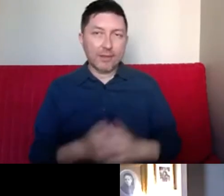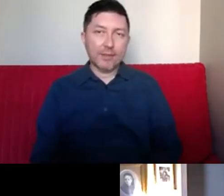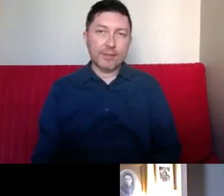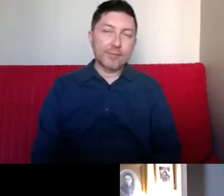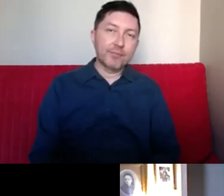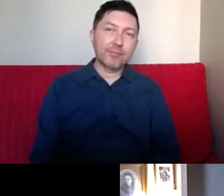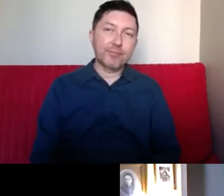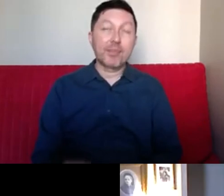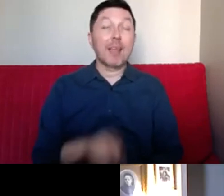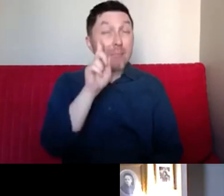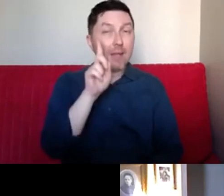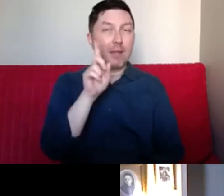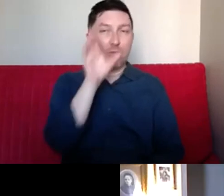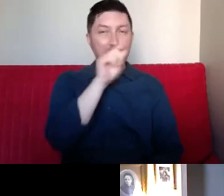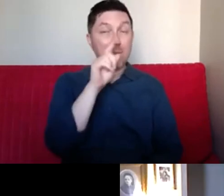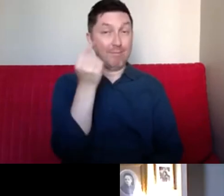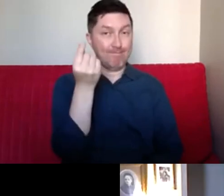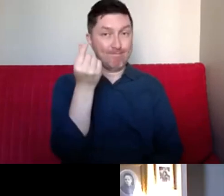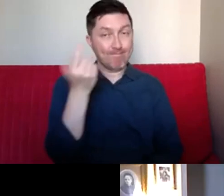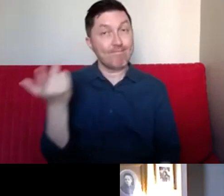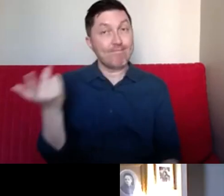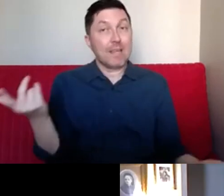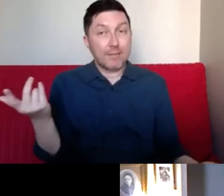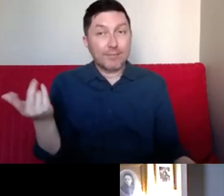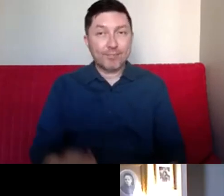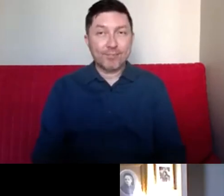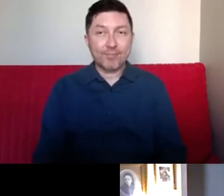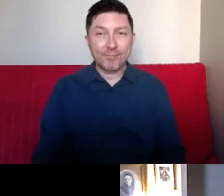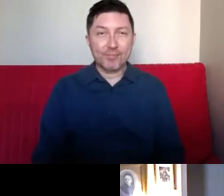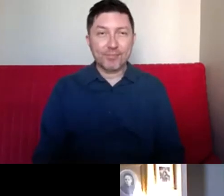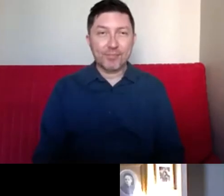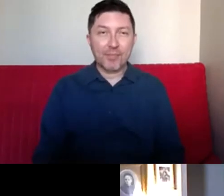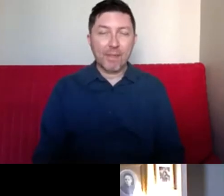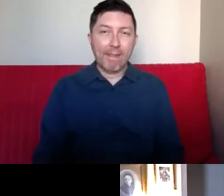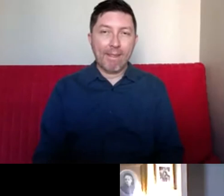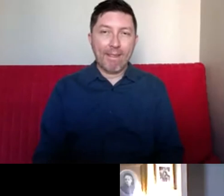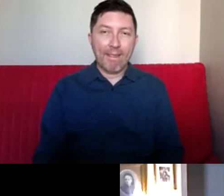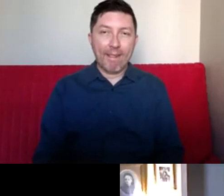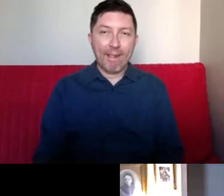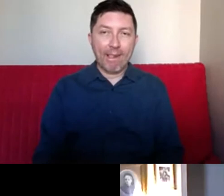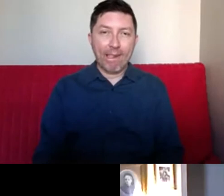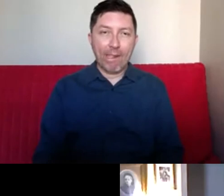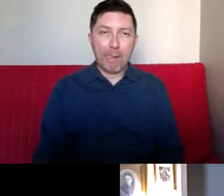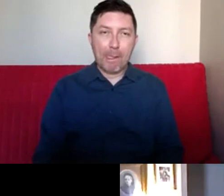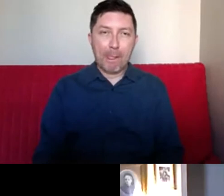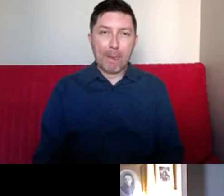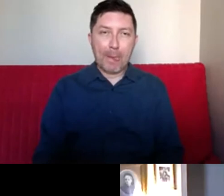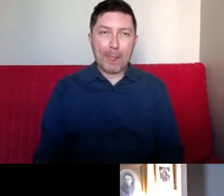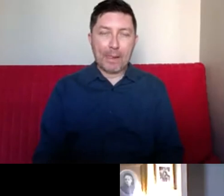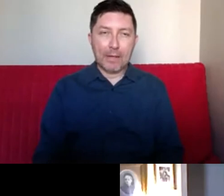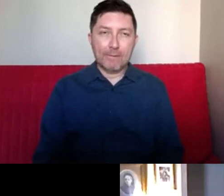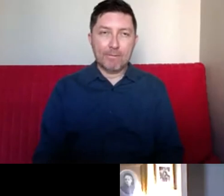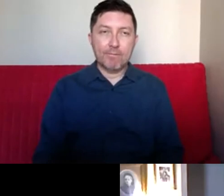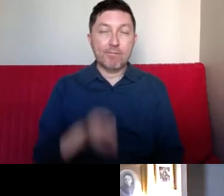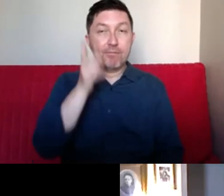you can have a law, a supported employment law, if it's not going alongside with the necessary budget and money, then you cannot do anything.